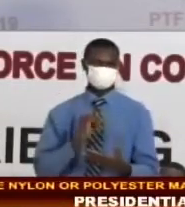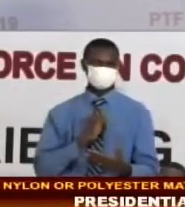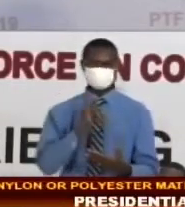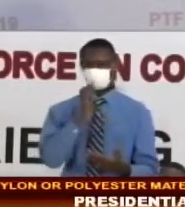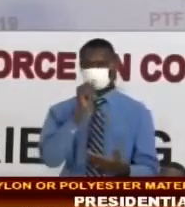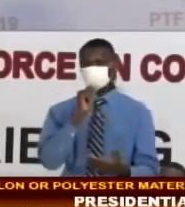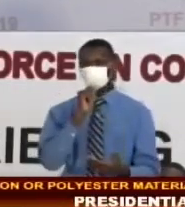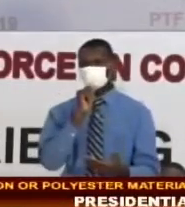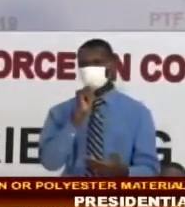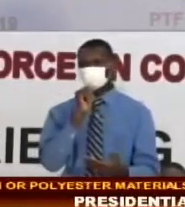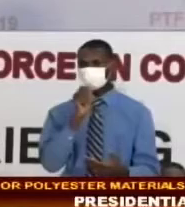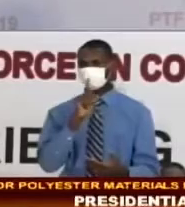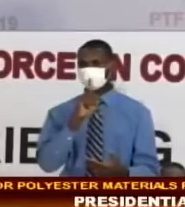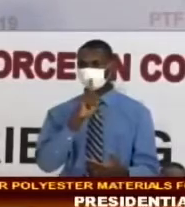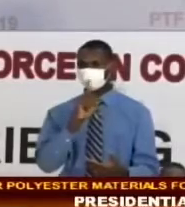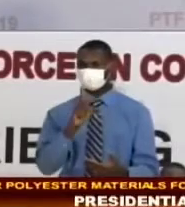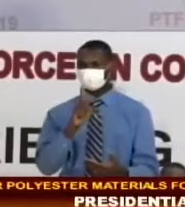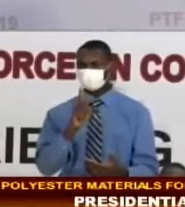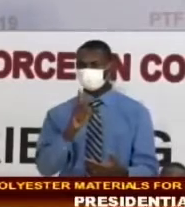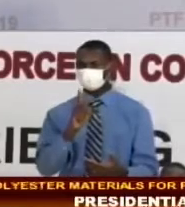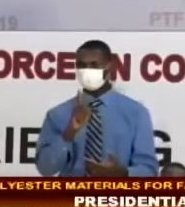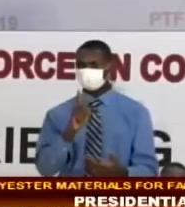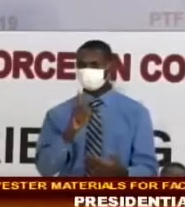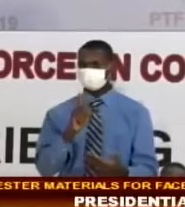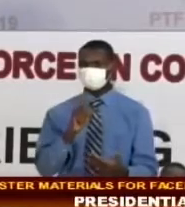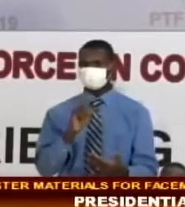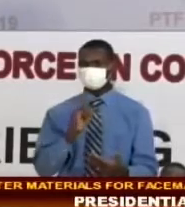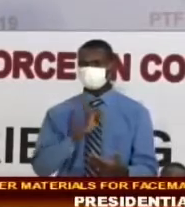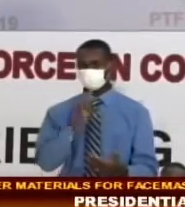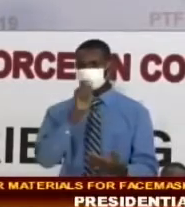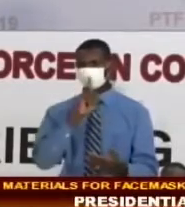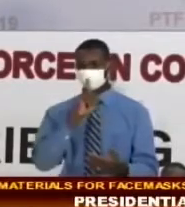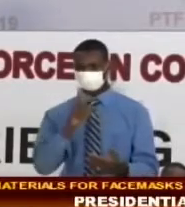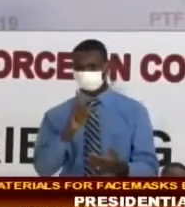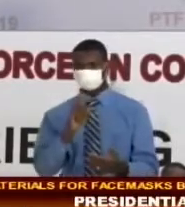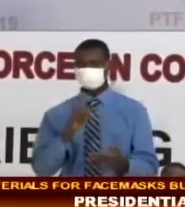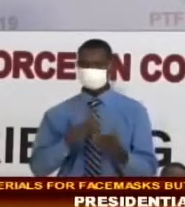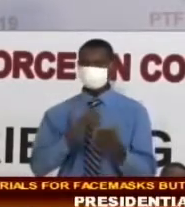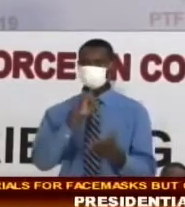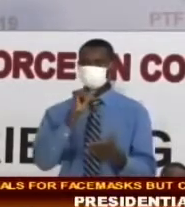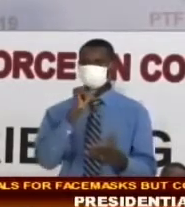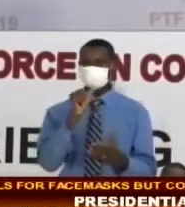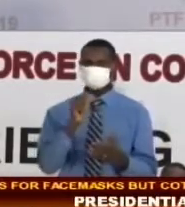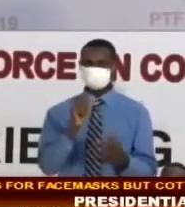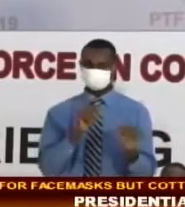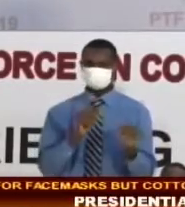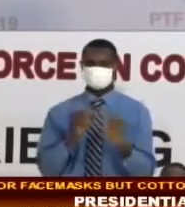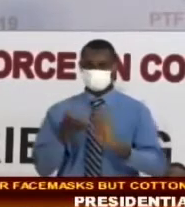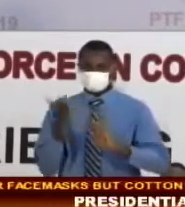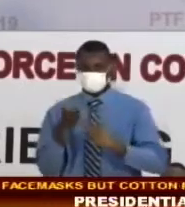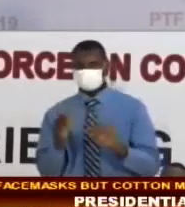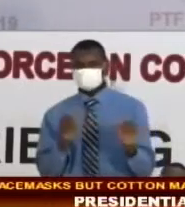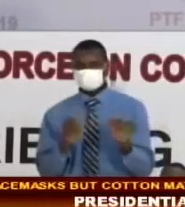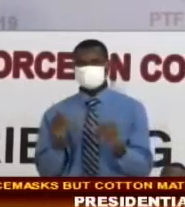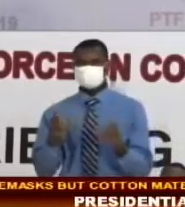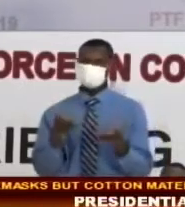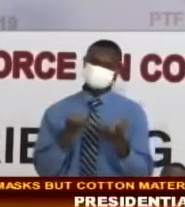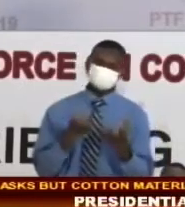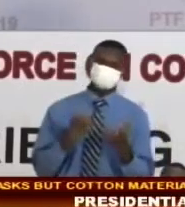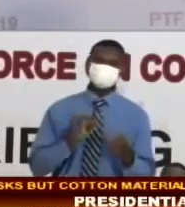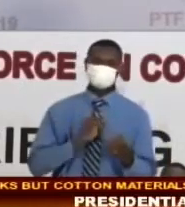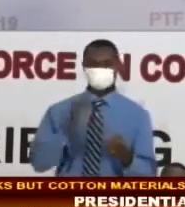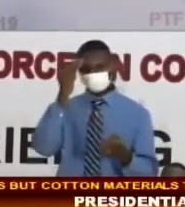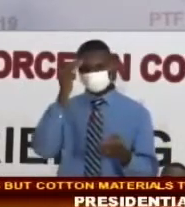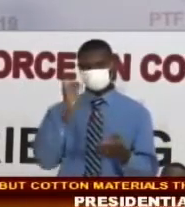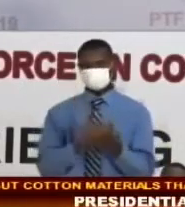not, I'm sure it's not as fast as you will expect, but I'm sure some of the content will help